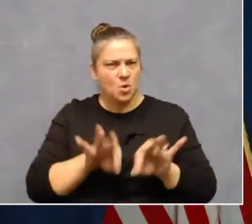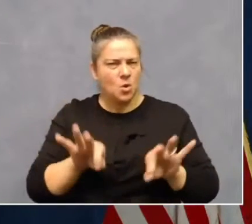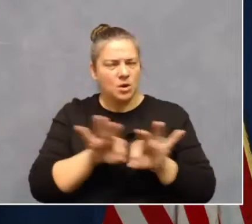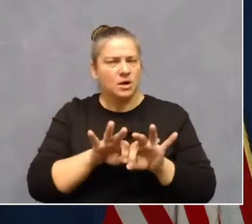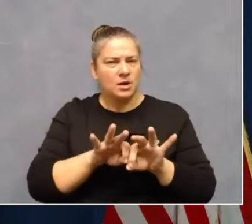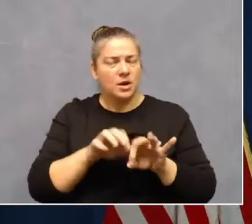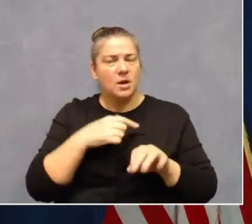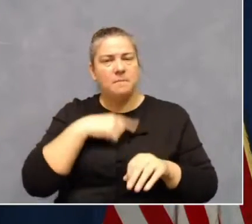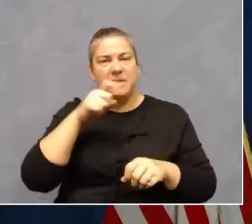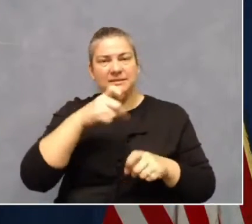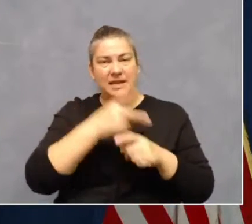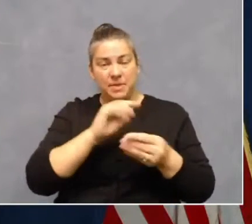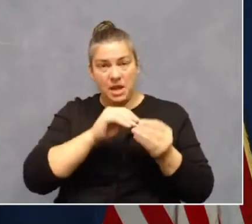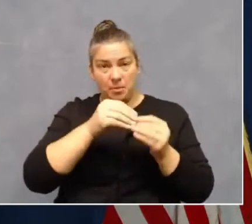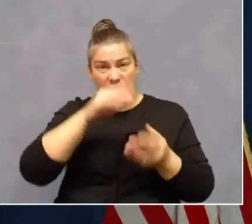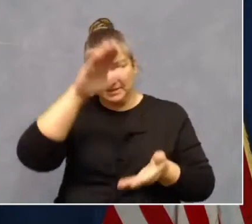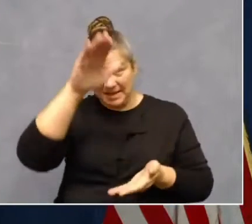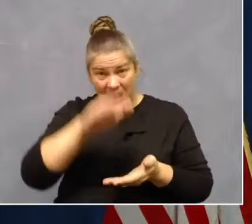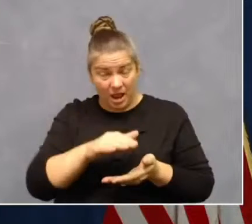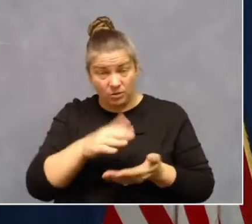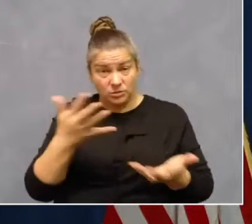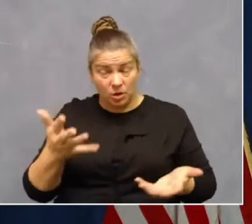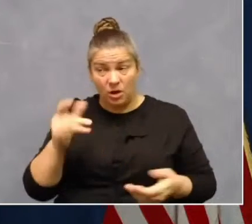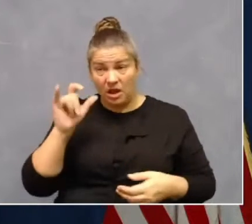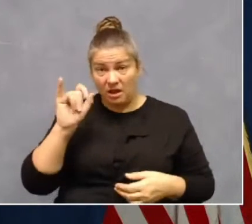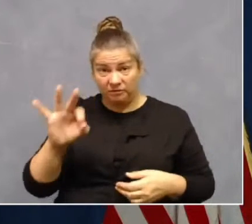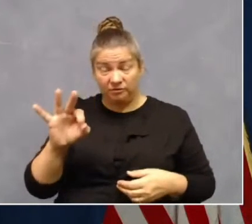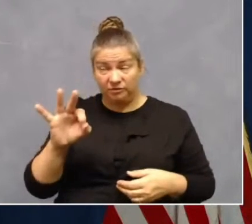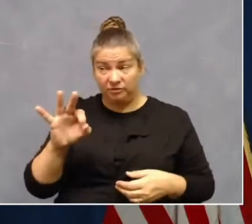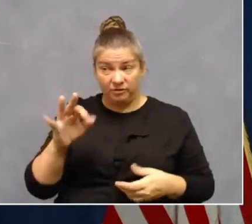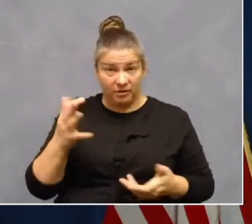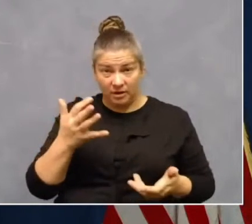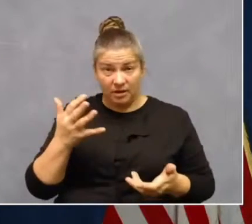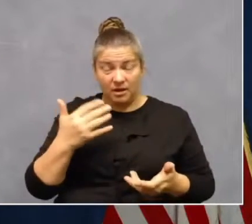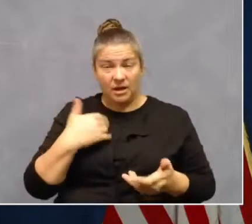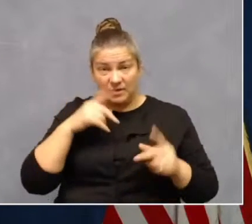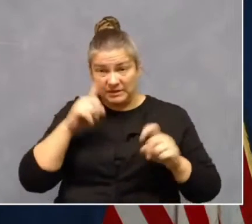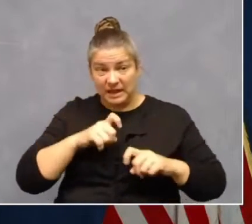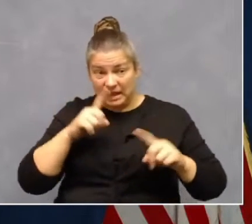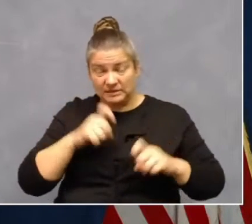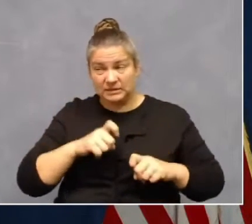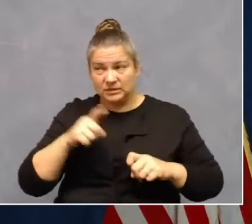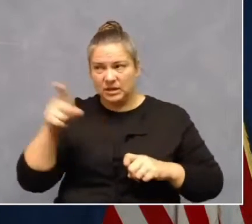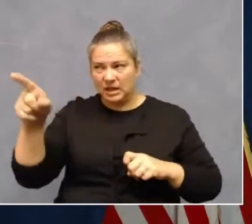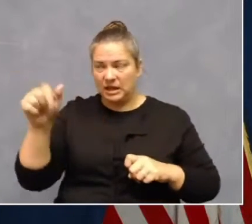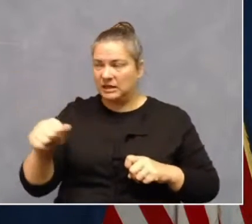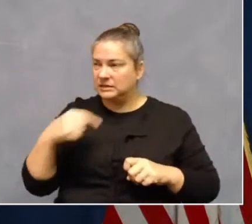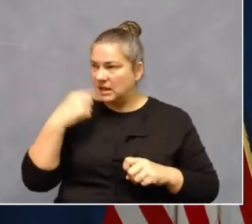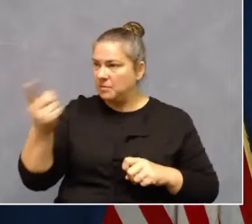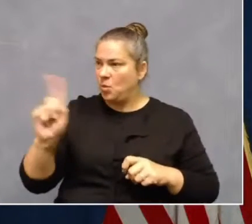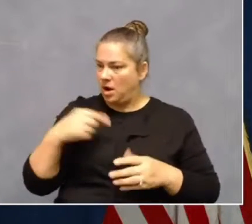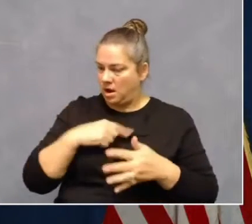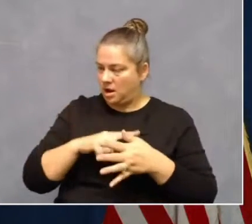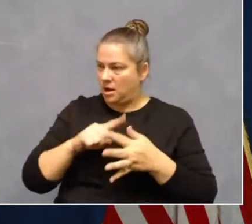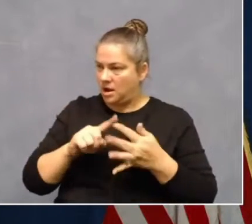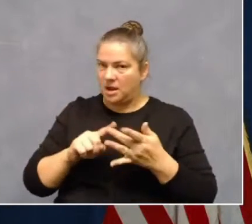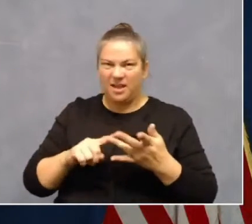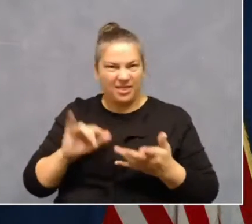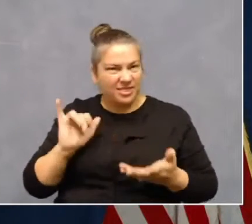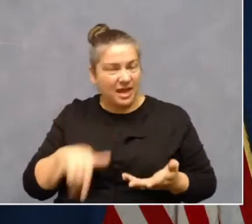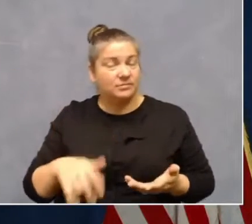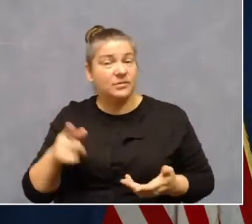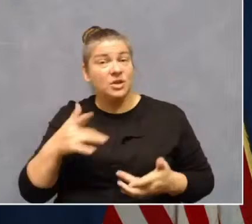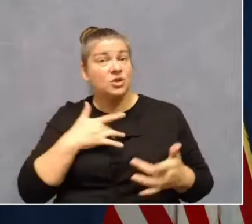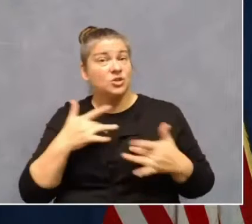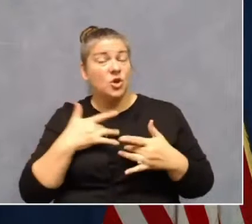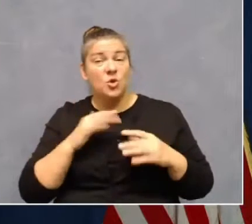the numbers down enough, and we got to be testing enough for contact tracing to be effective. Here's my other concern. Without a new CARES